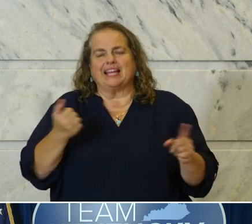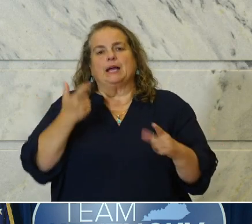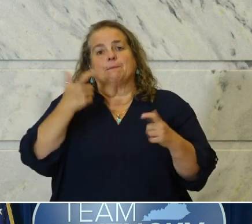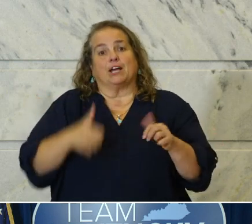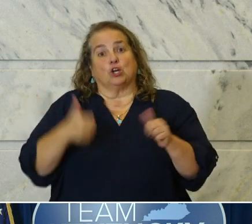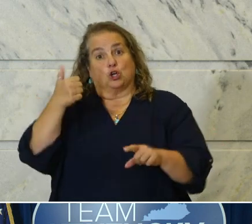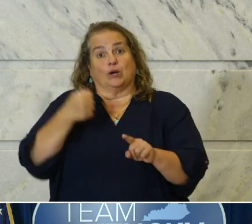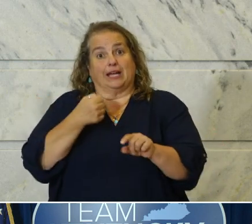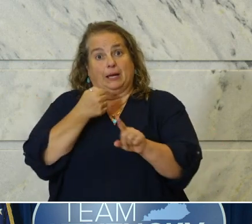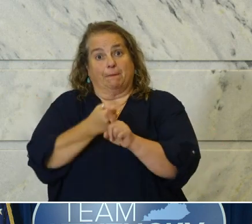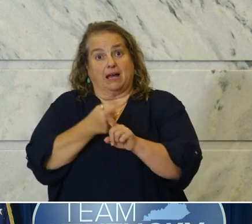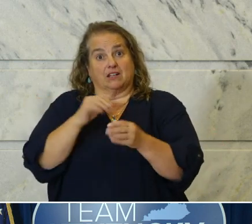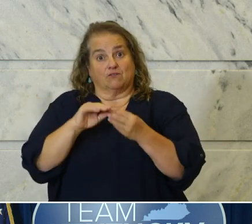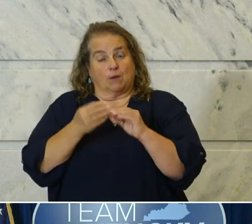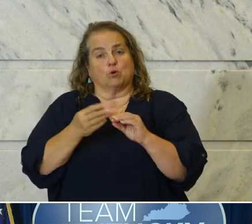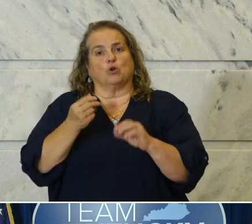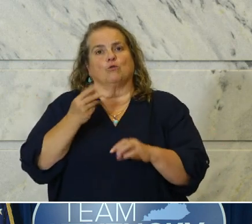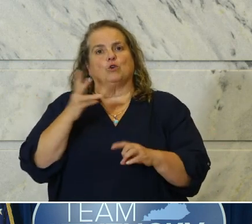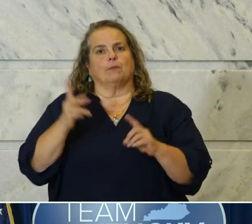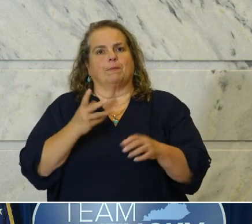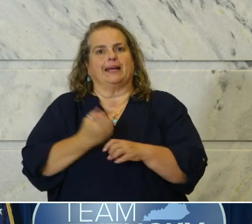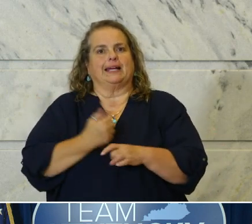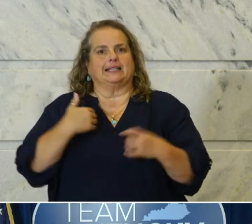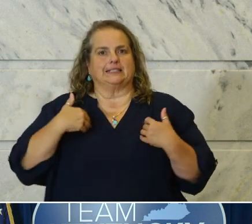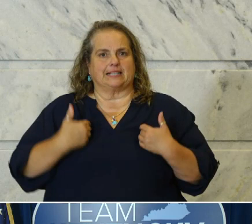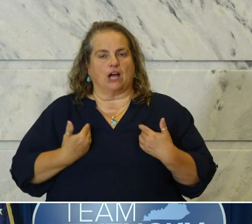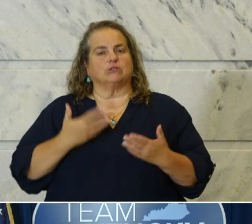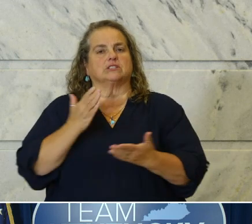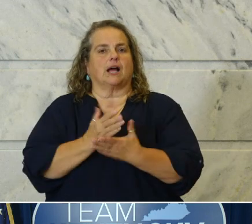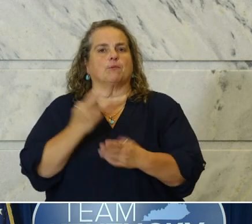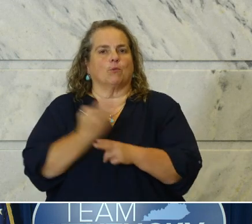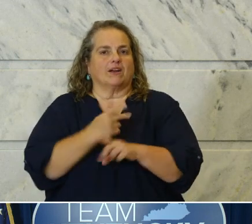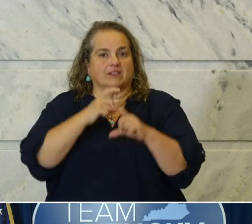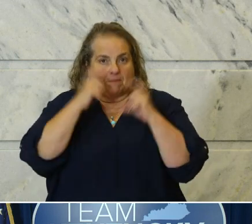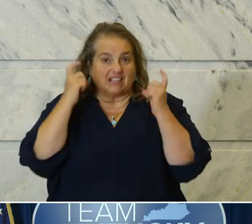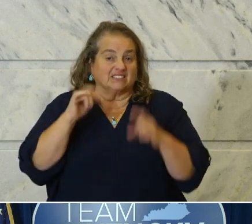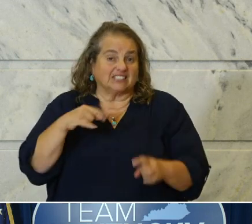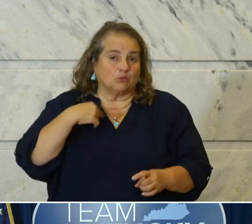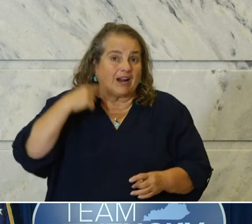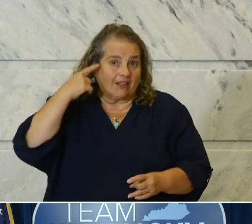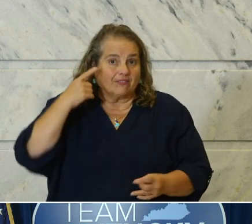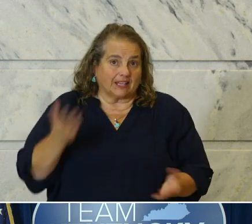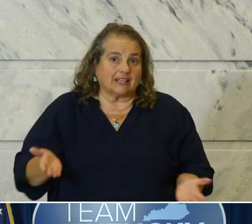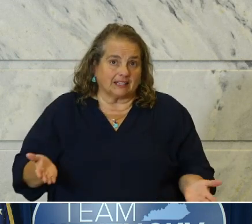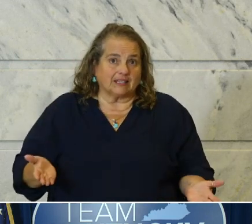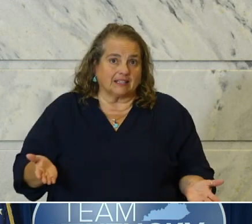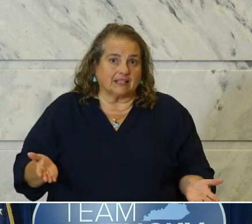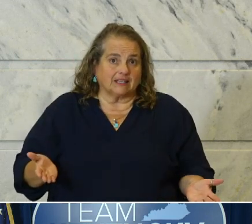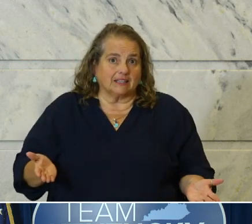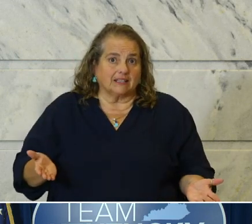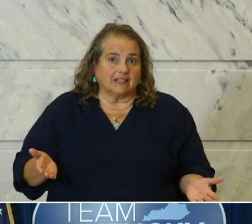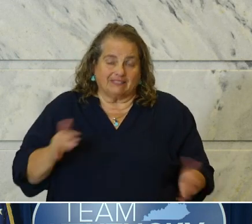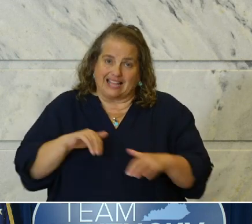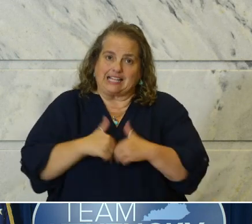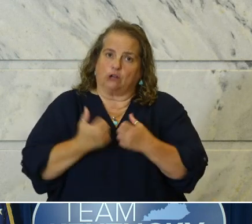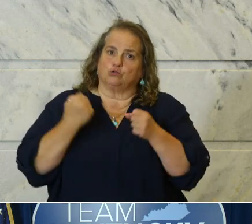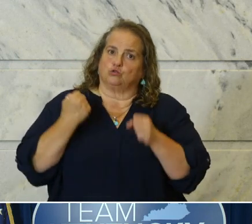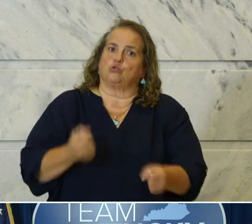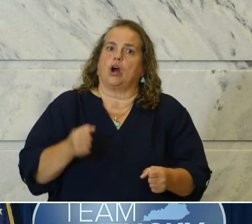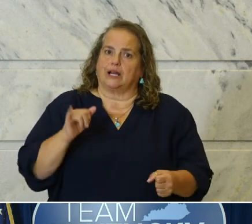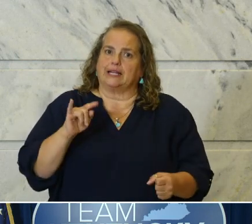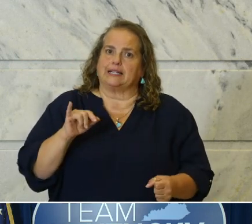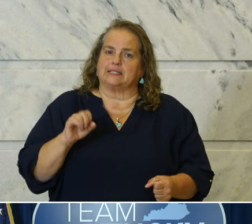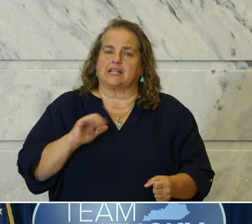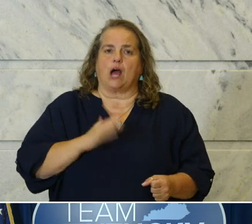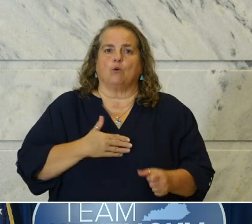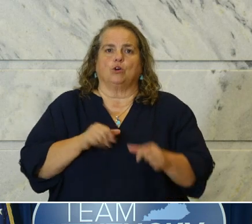impact is, do people get tired and stop wearing the masks? That's it. It's how strong are we? What's our